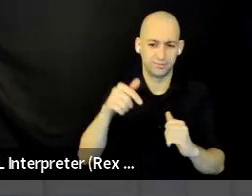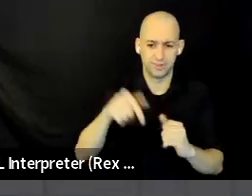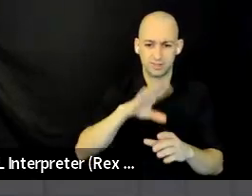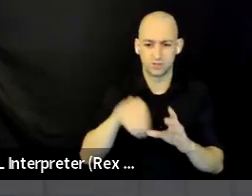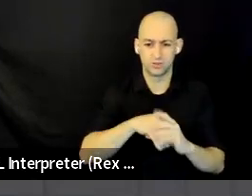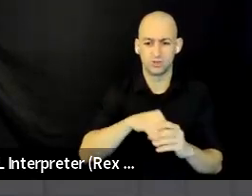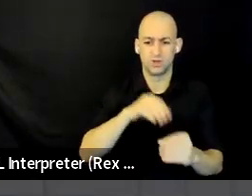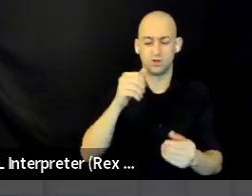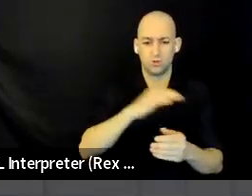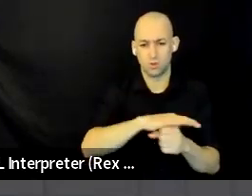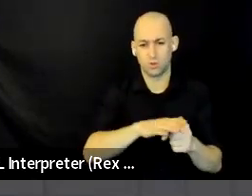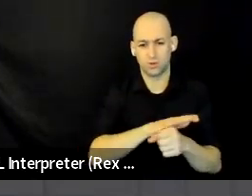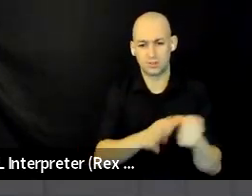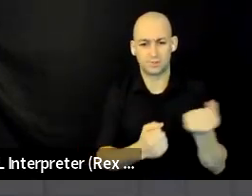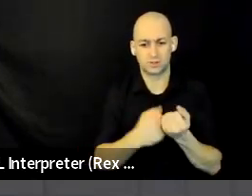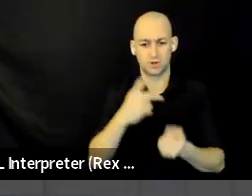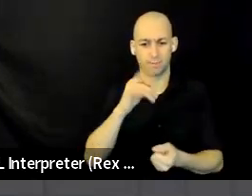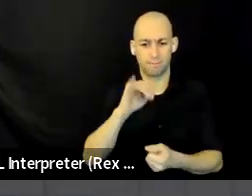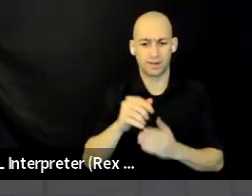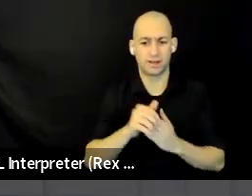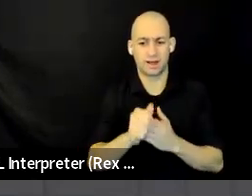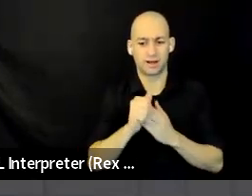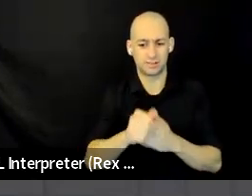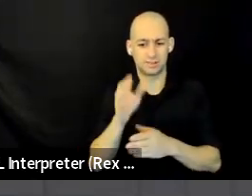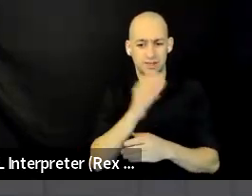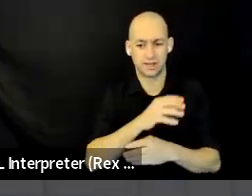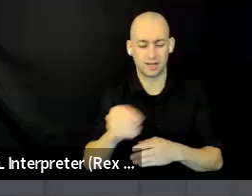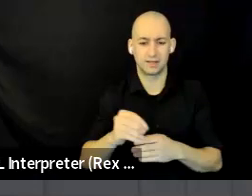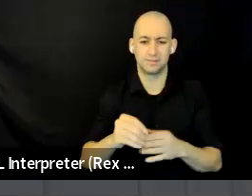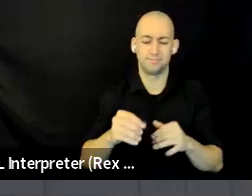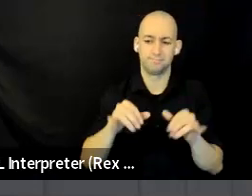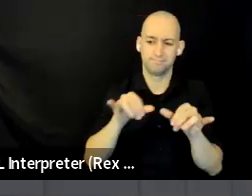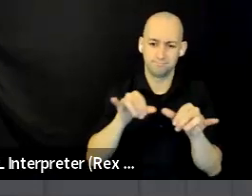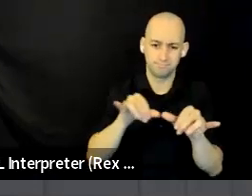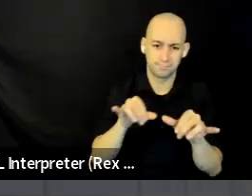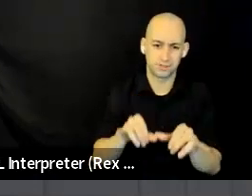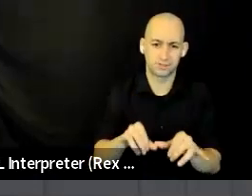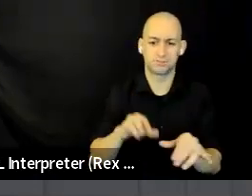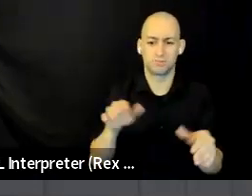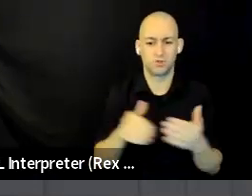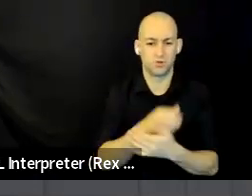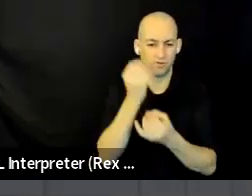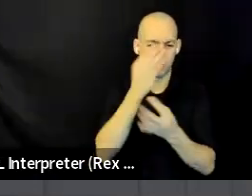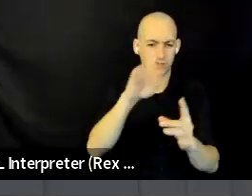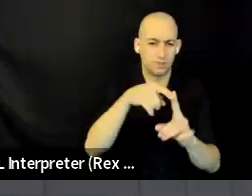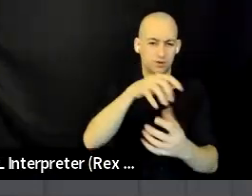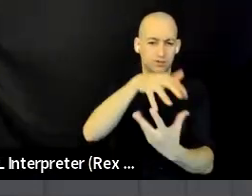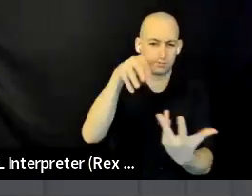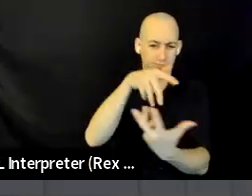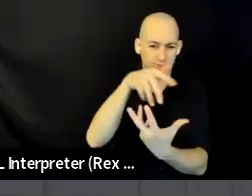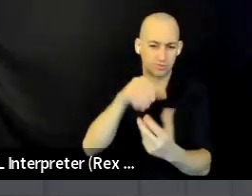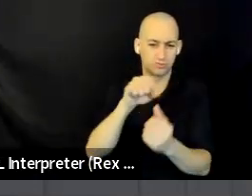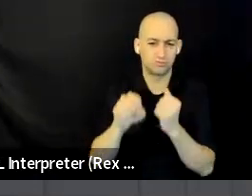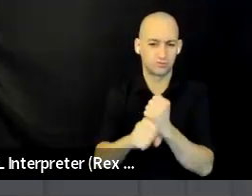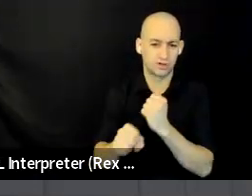guidance, CSIS main document, and the metrics. And we'll also provide an update on our engagement strategy, schedule, and next